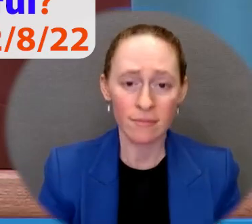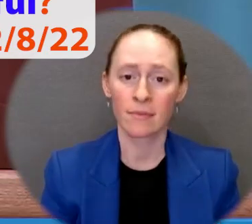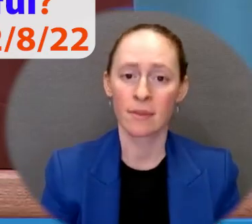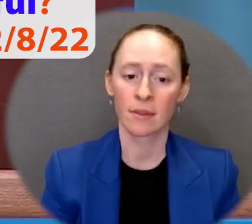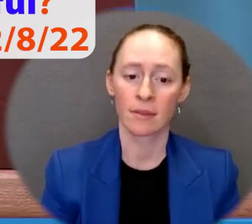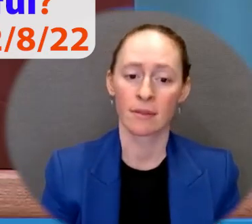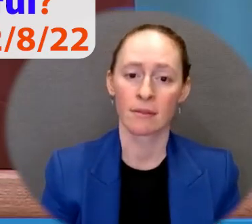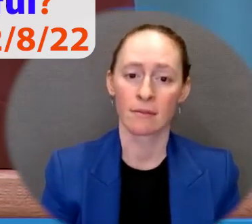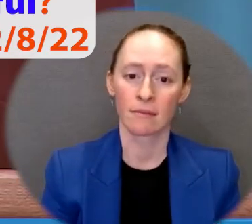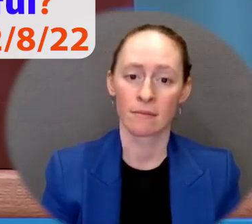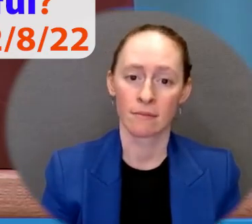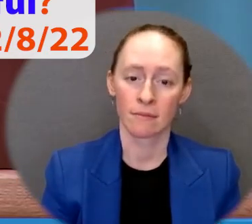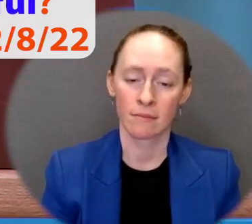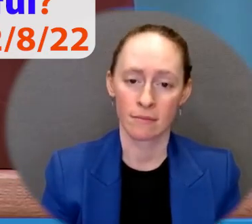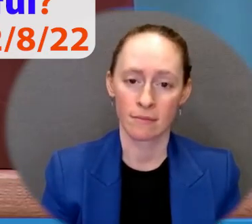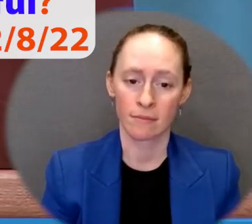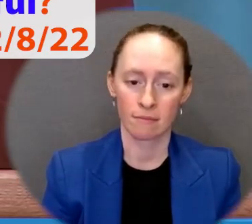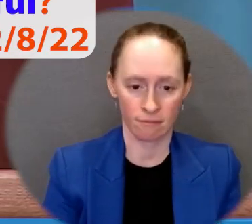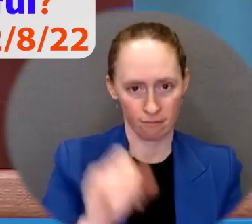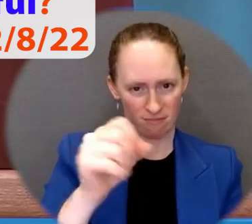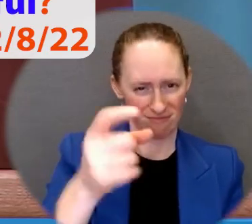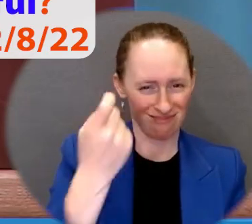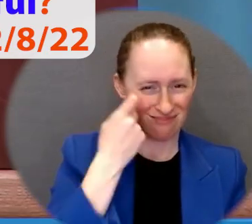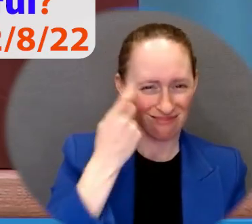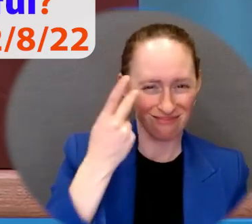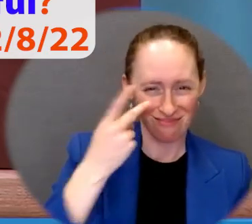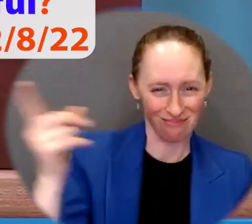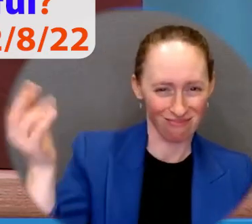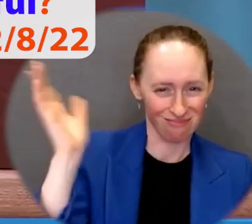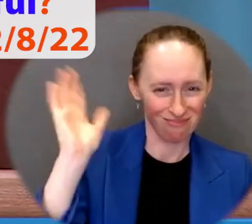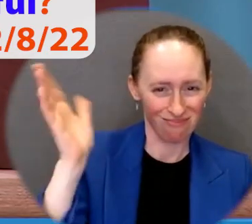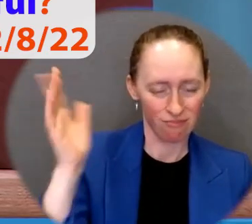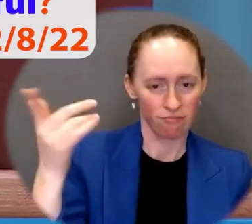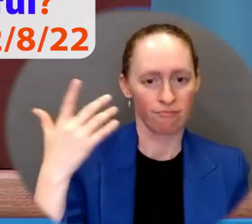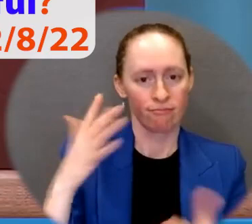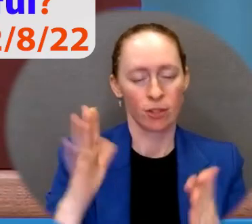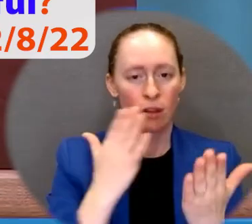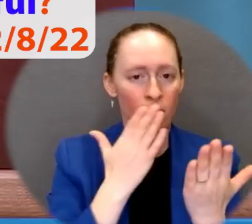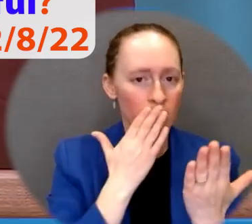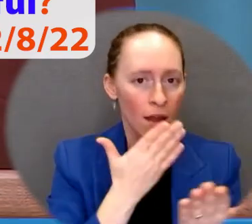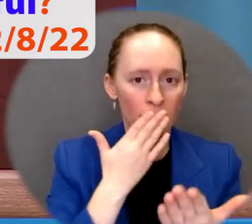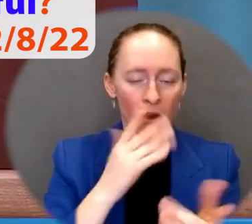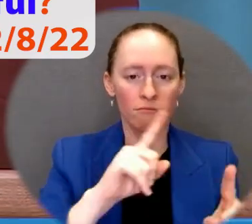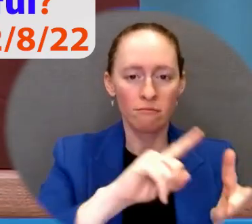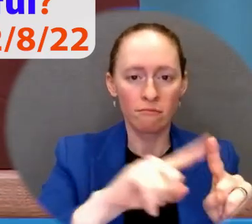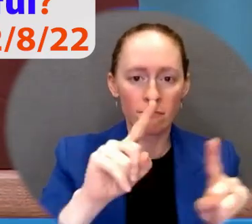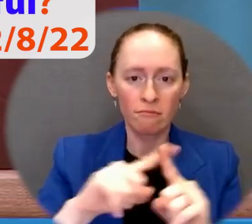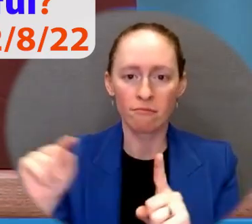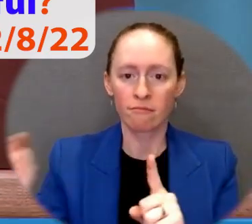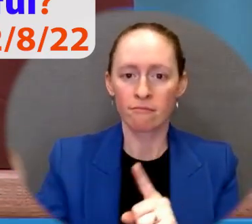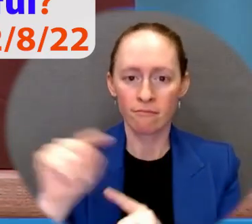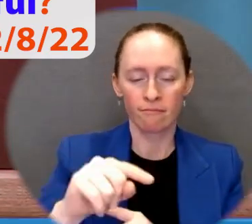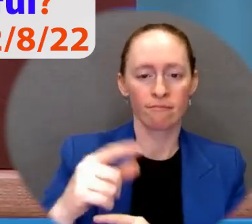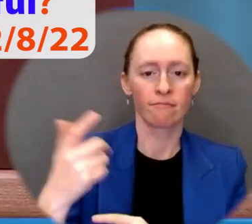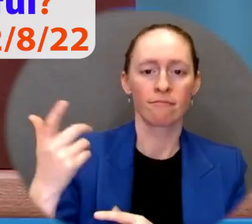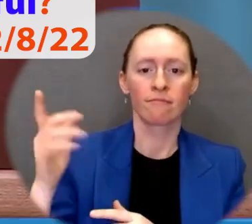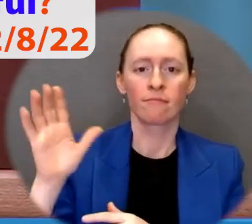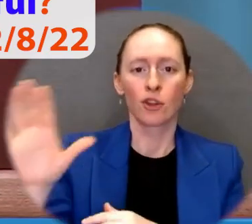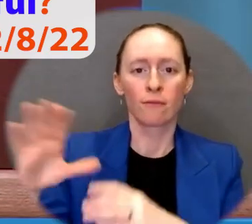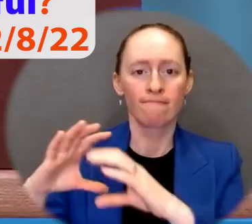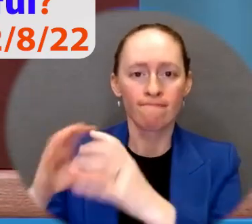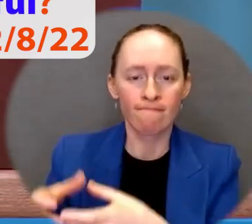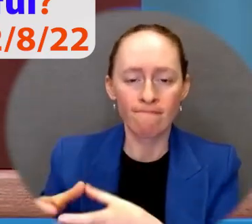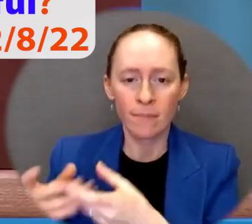speak to the folks outside of her network, outside of the administration, who she